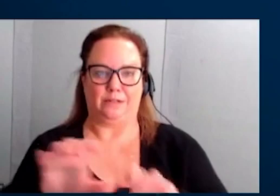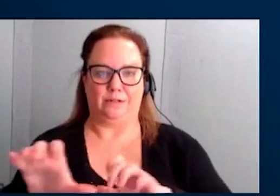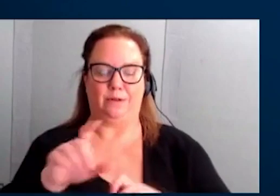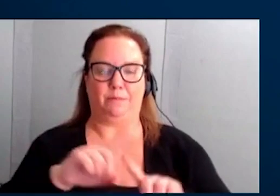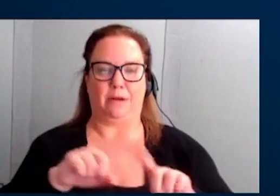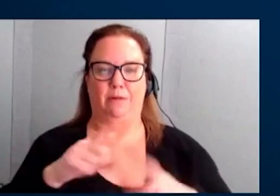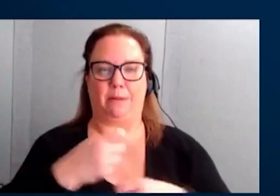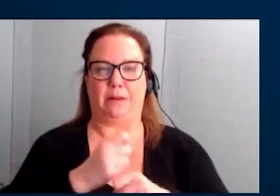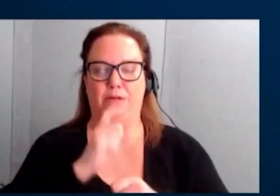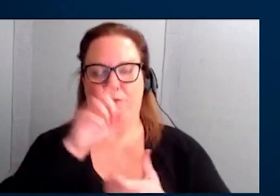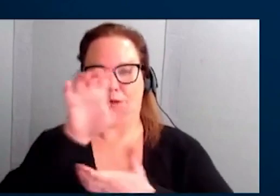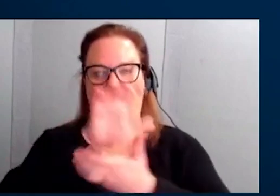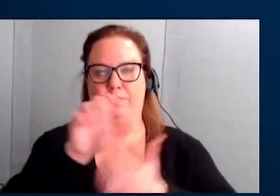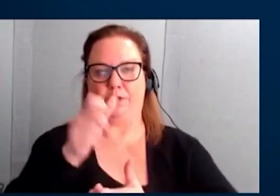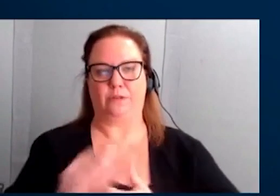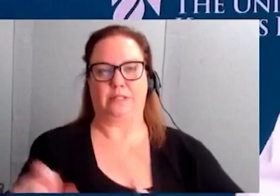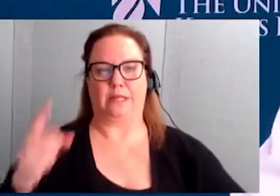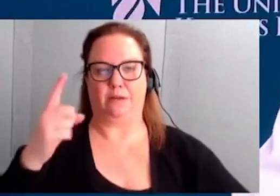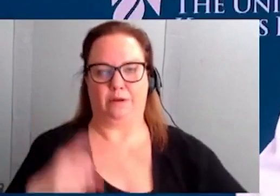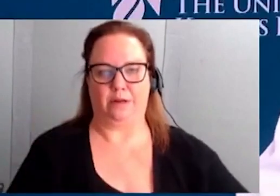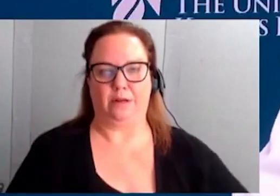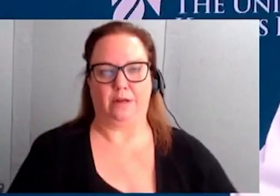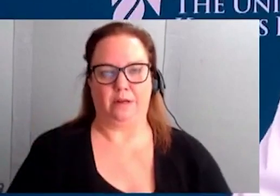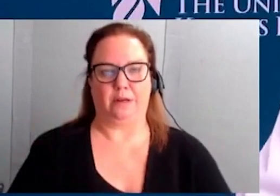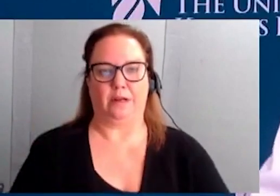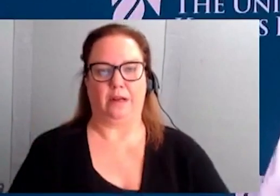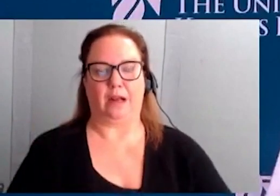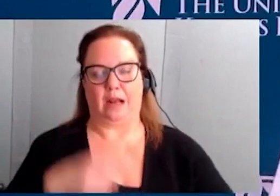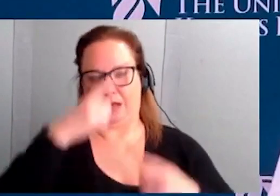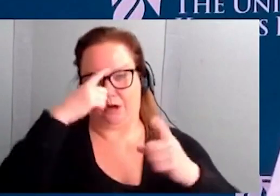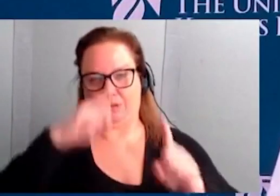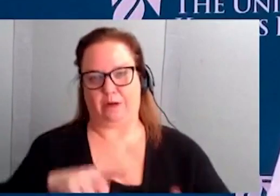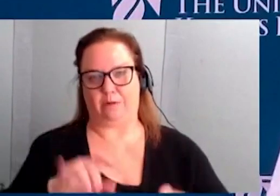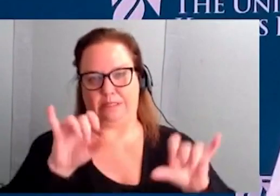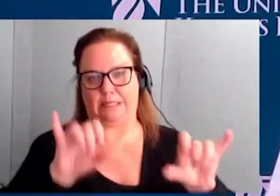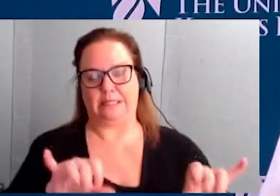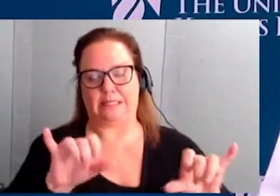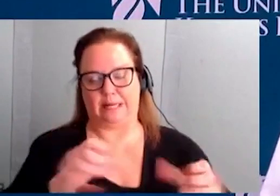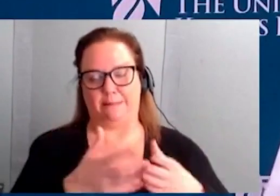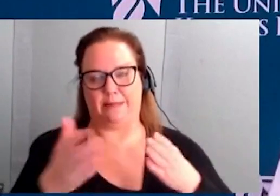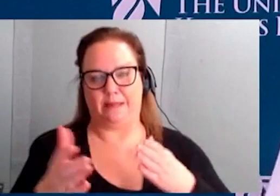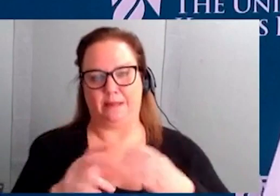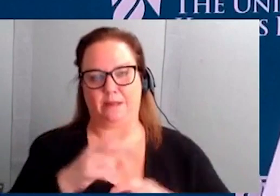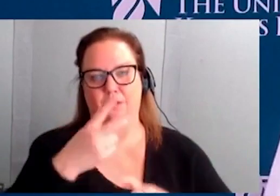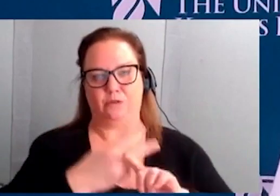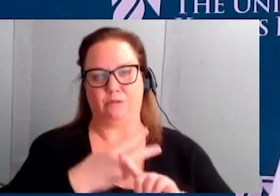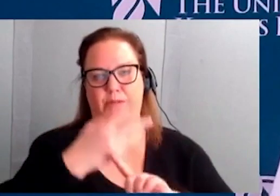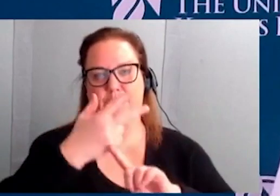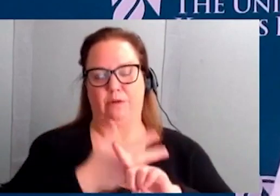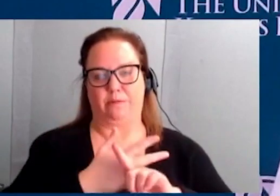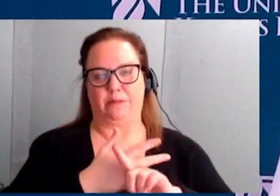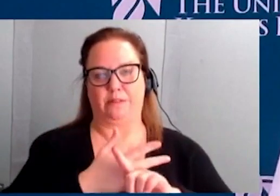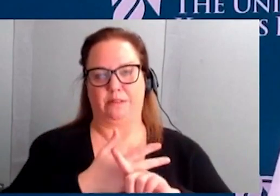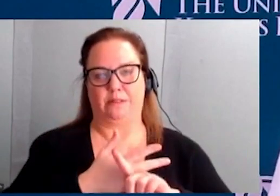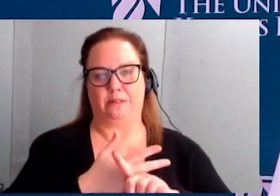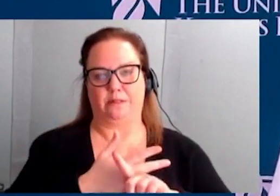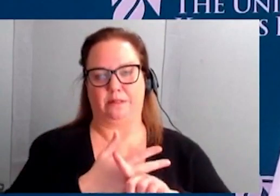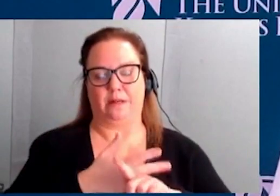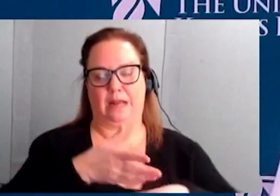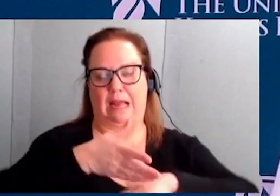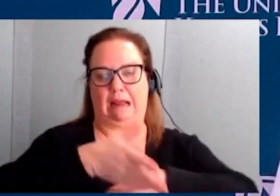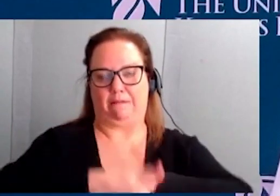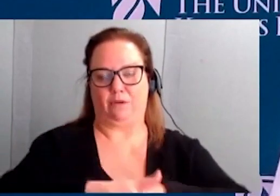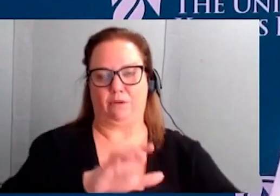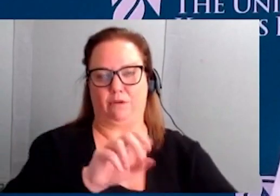don't confuse anybody. Right, so, but I agree. We would say the same thing. I think 2 to 3 months. Dr. Hawkinson, I would assume